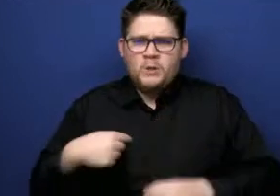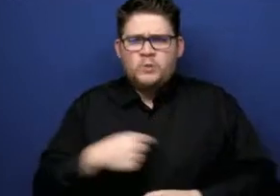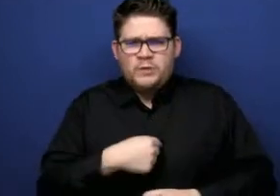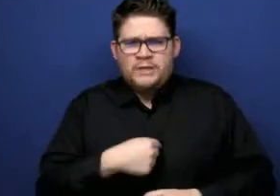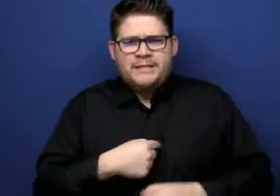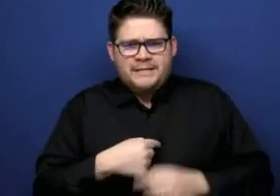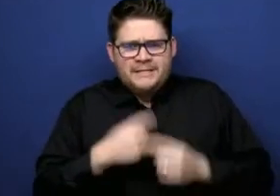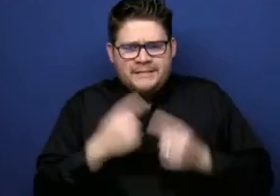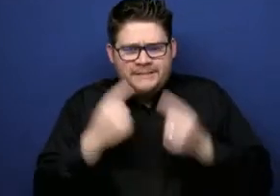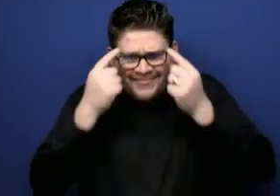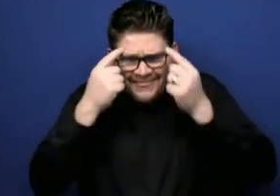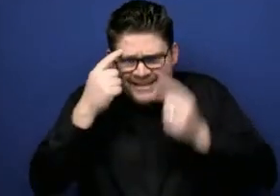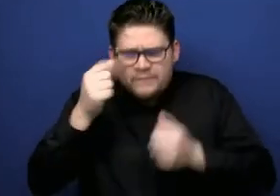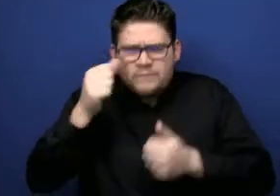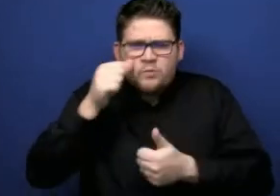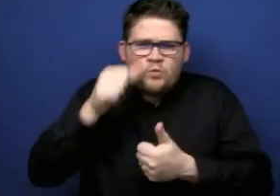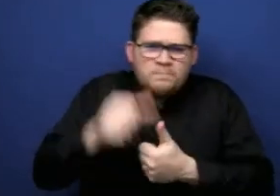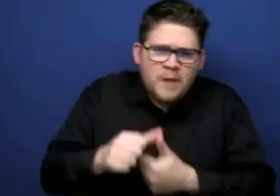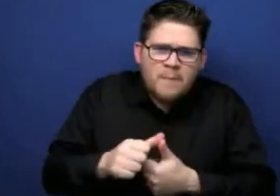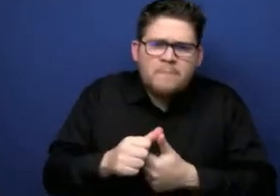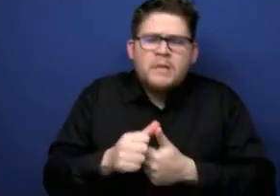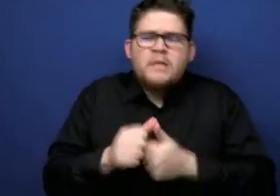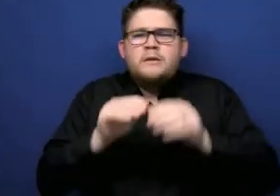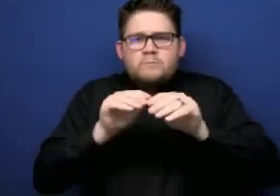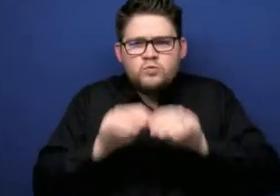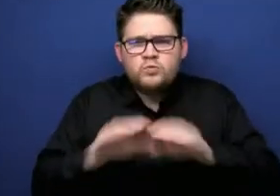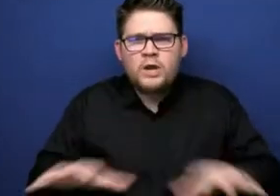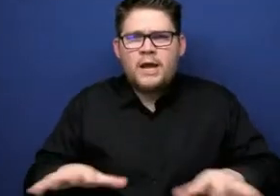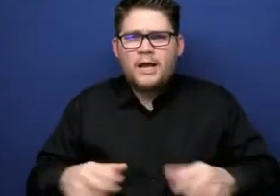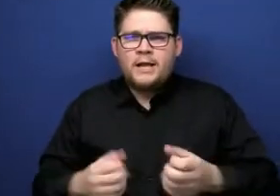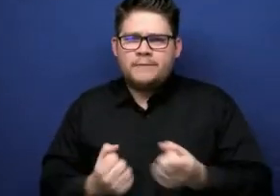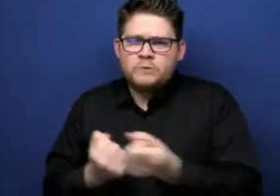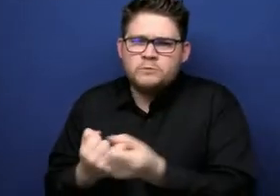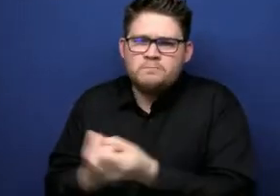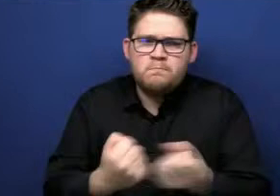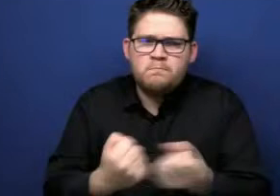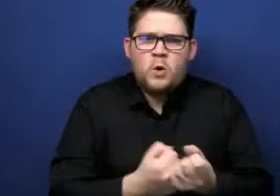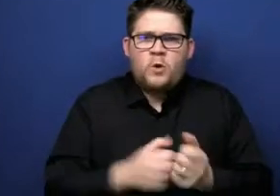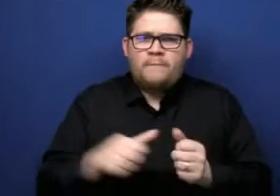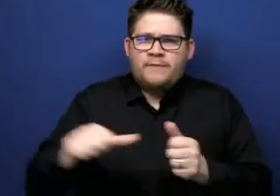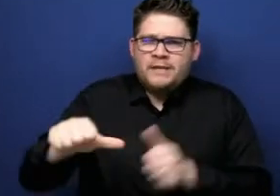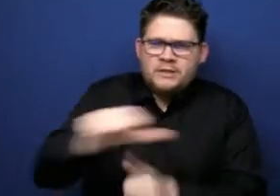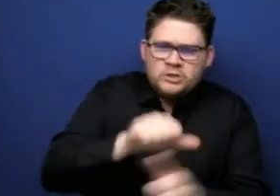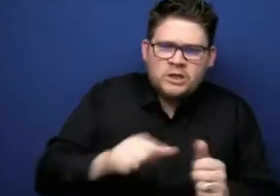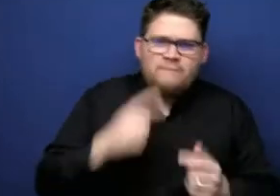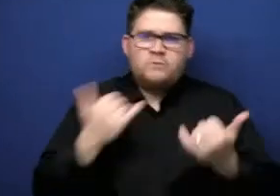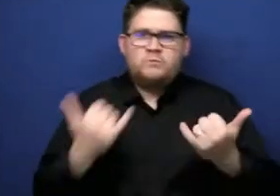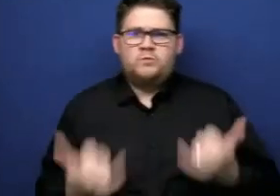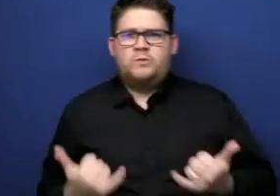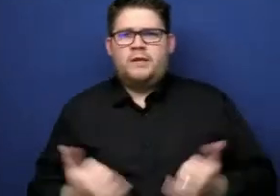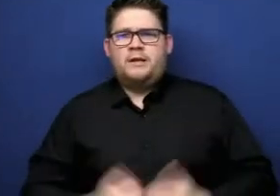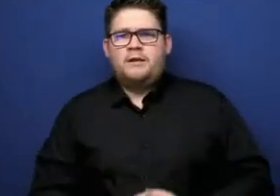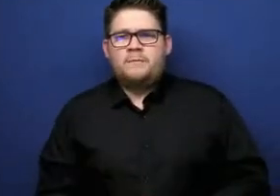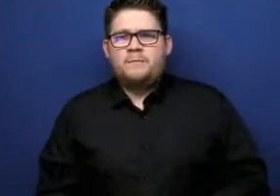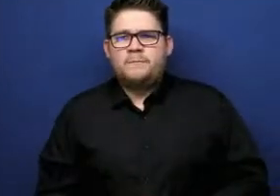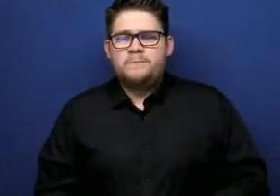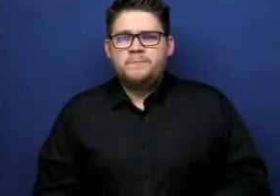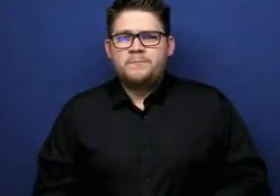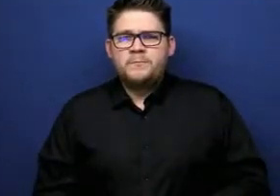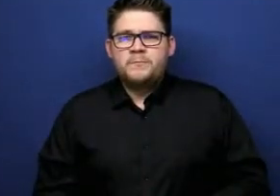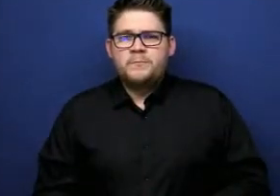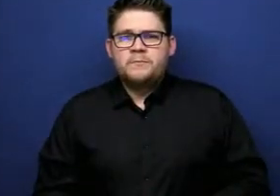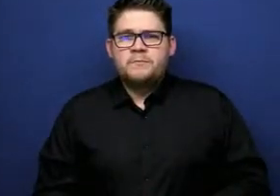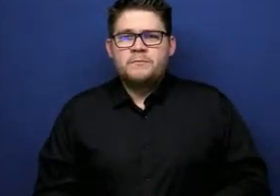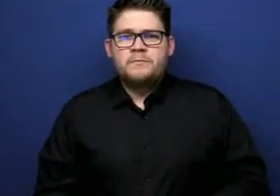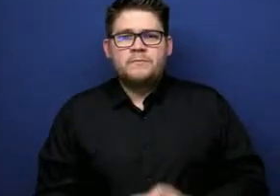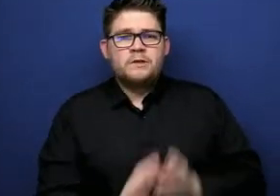remember that we give strength to each other when we come together on days like today. Building a more peaceful world starts with acknowledging the